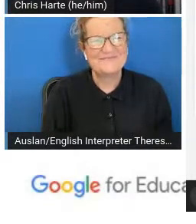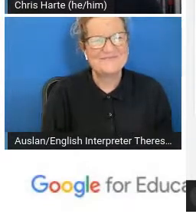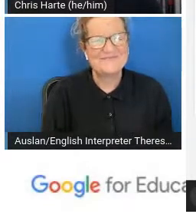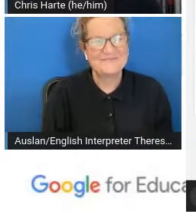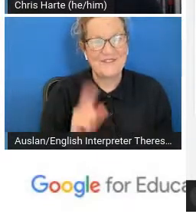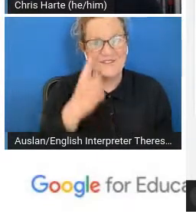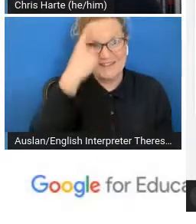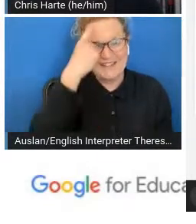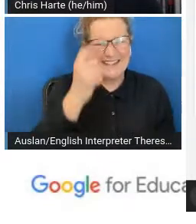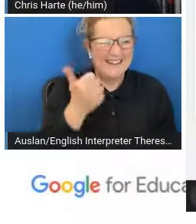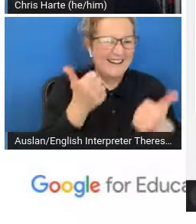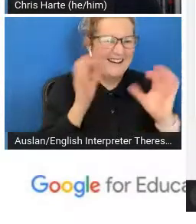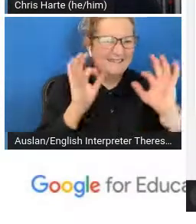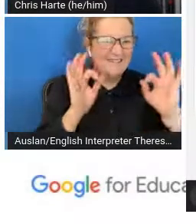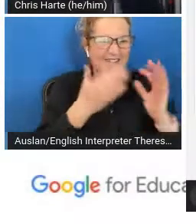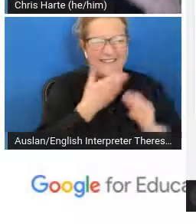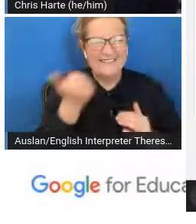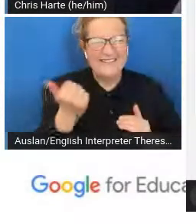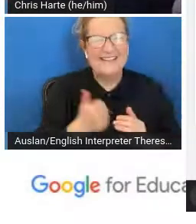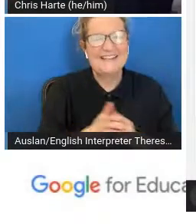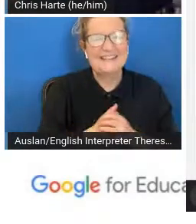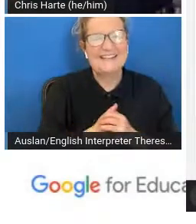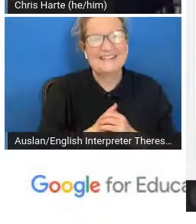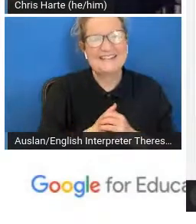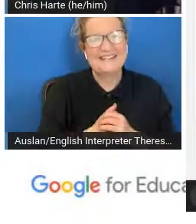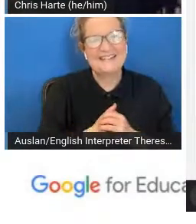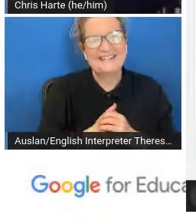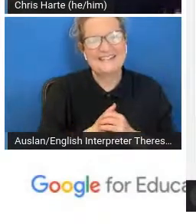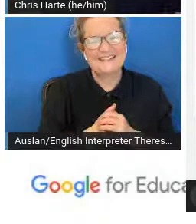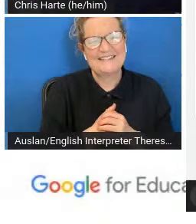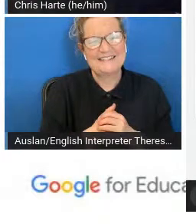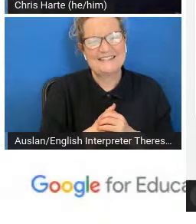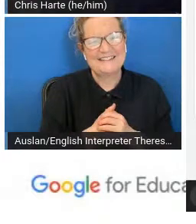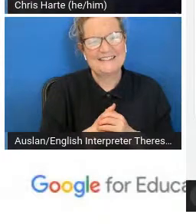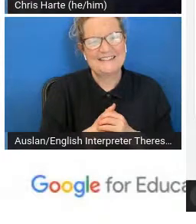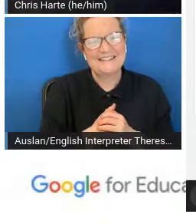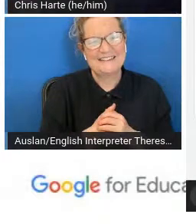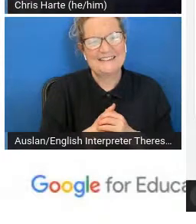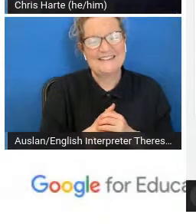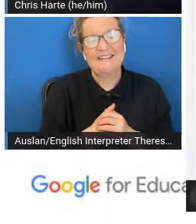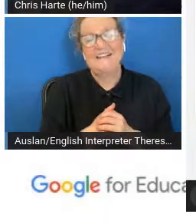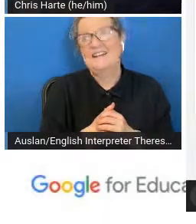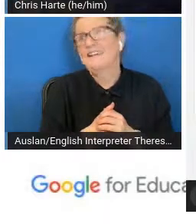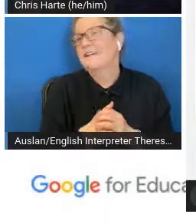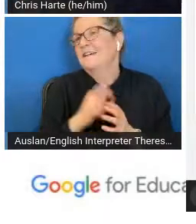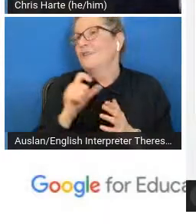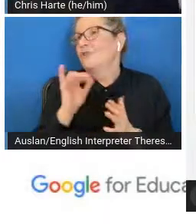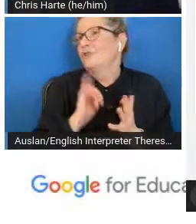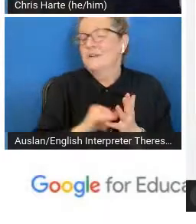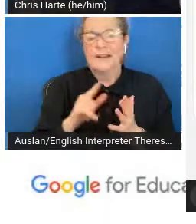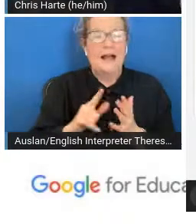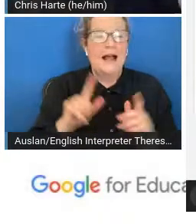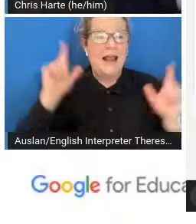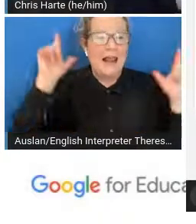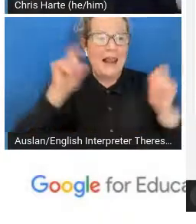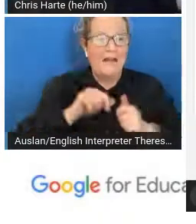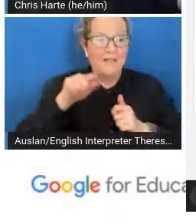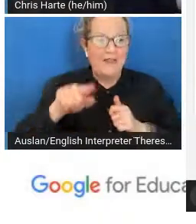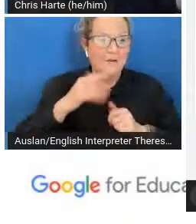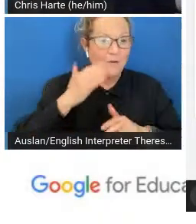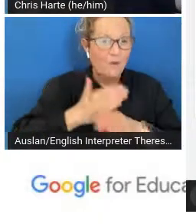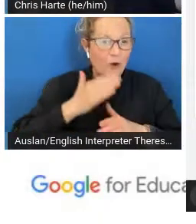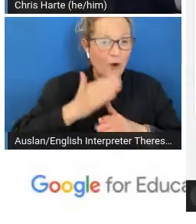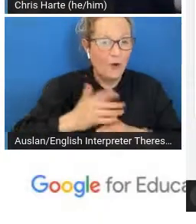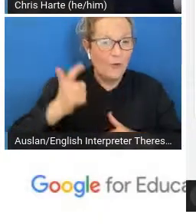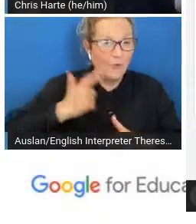great idea. Love it. And I'm just thinking, and this is what I love about doing this work, is I'm already thinking, oh, I need to